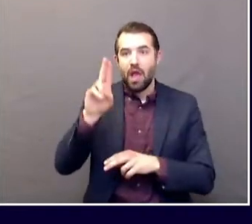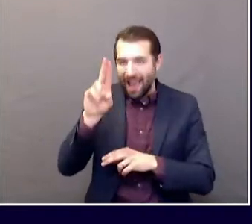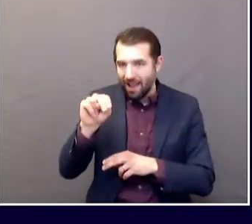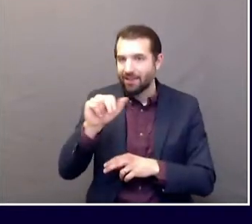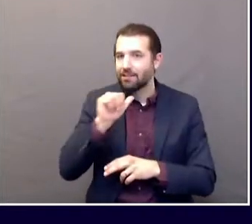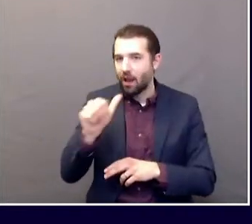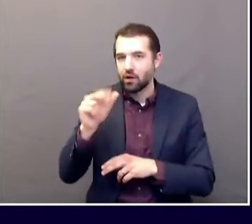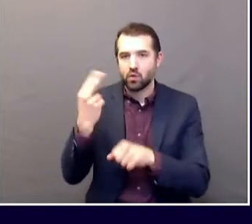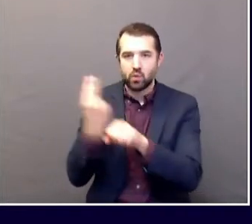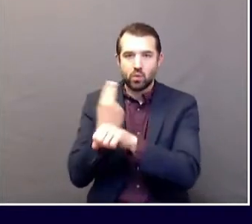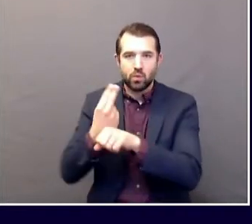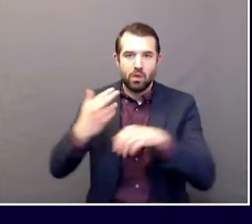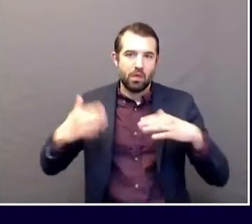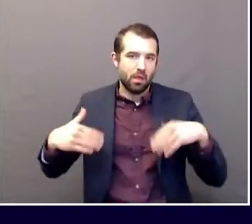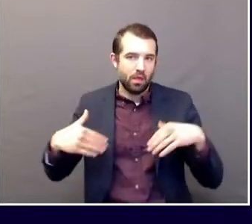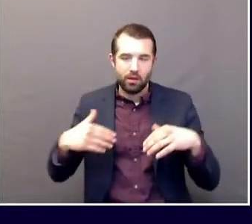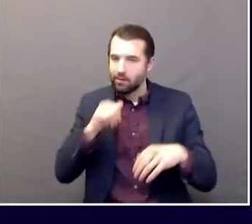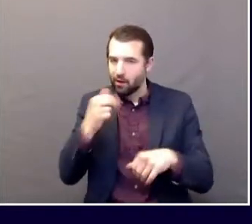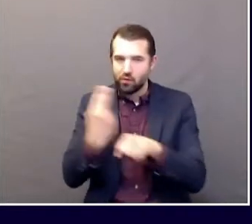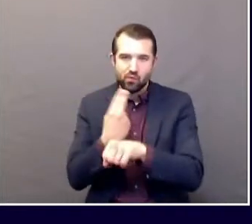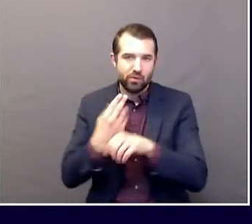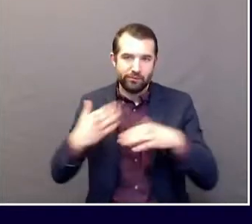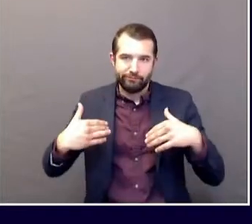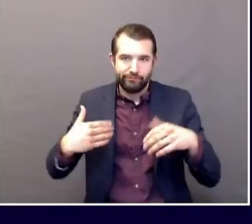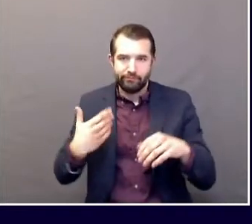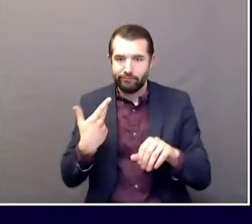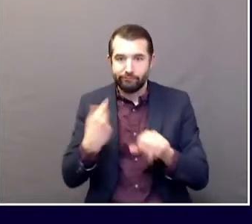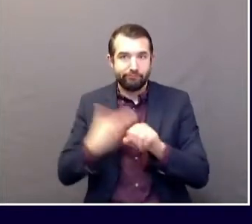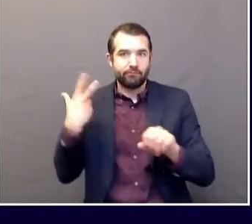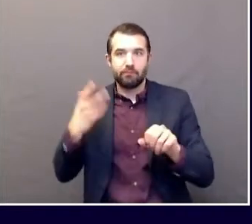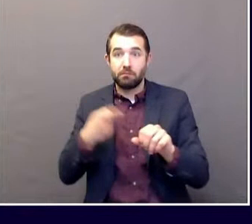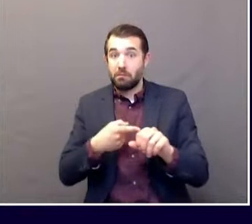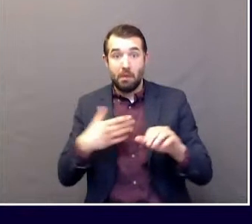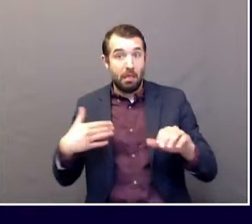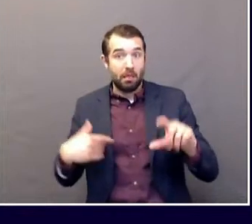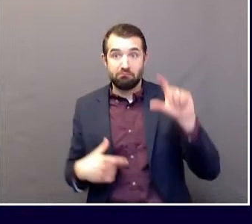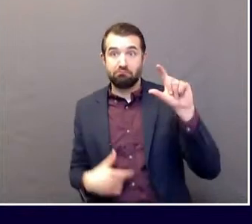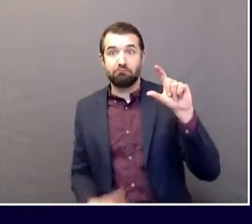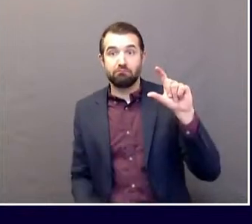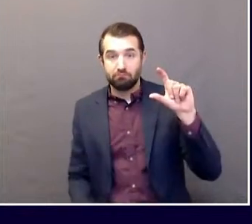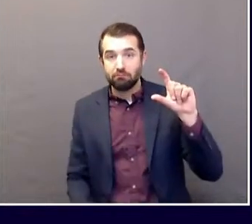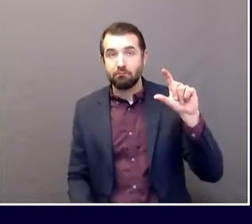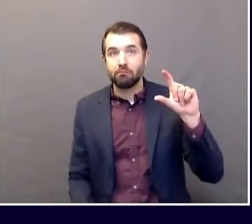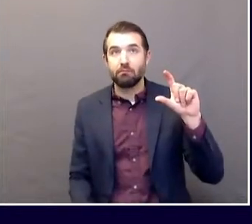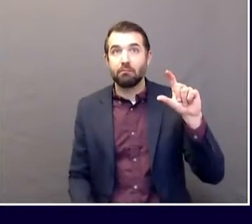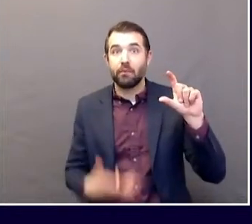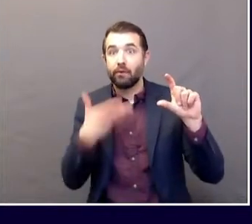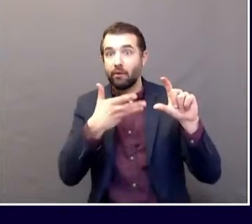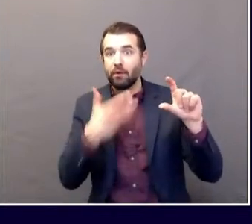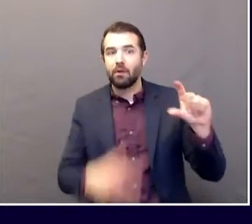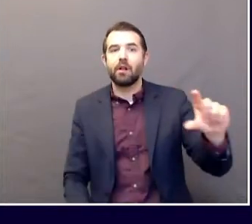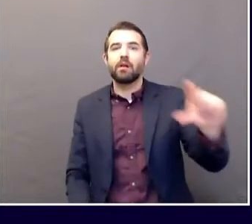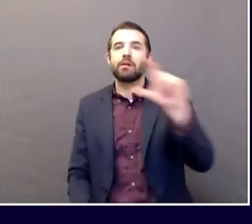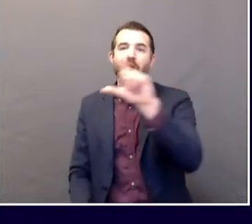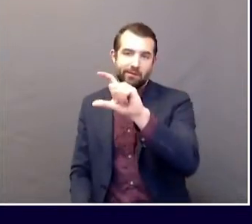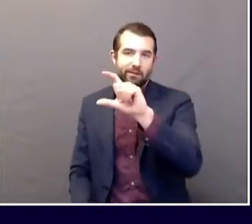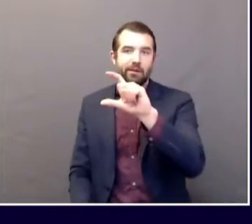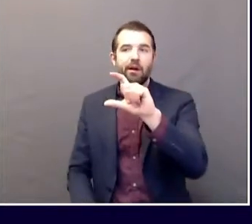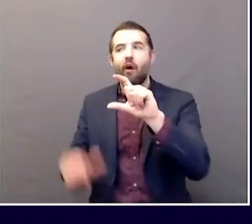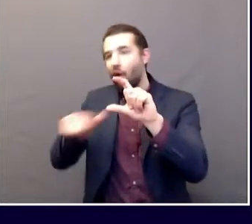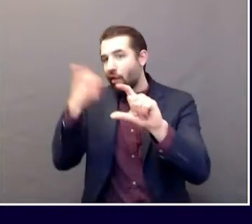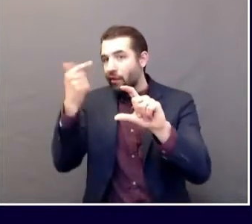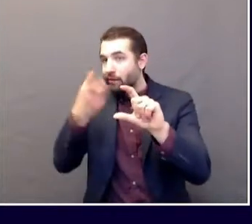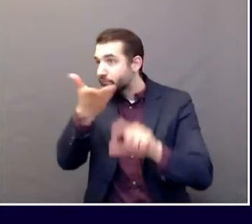to move vials from point A to point B so that they can be used so there's no mismatches. That sort of load balancing, that